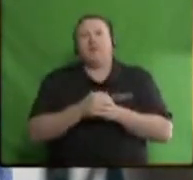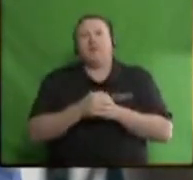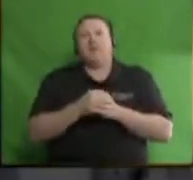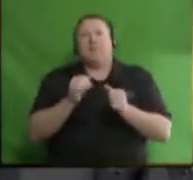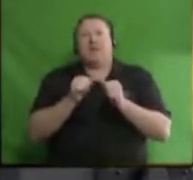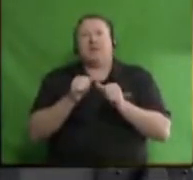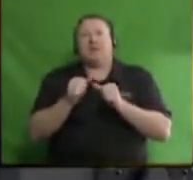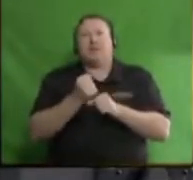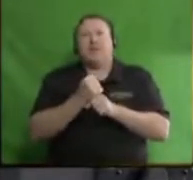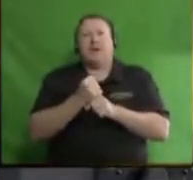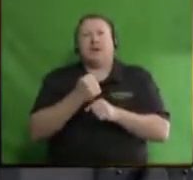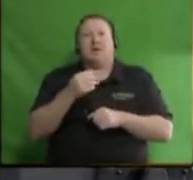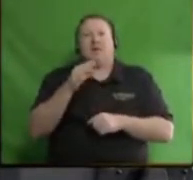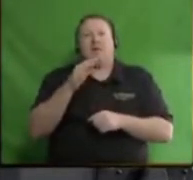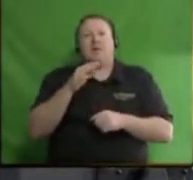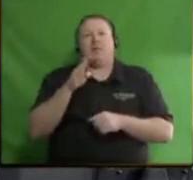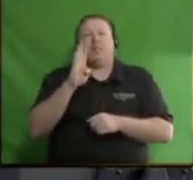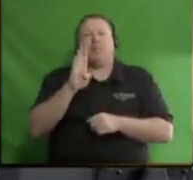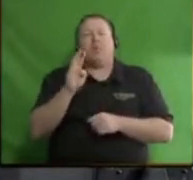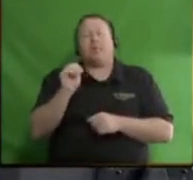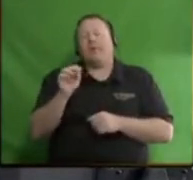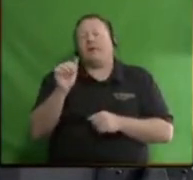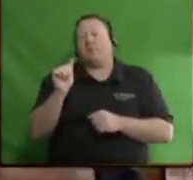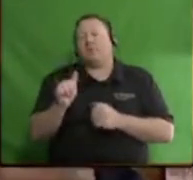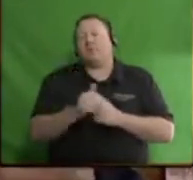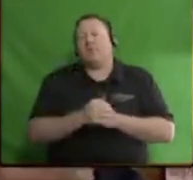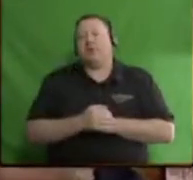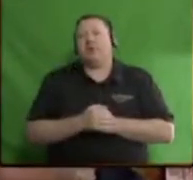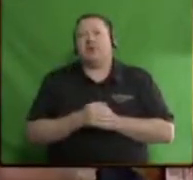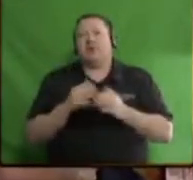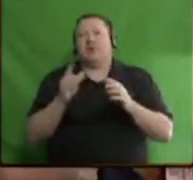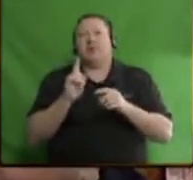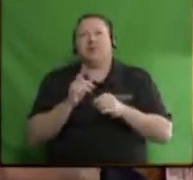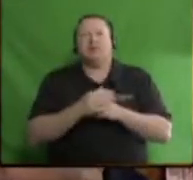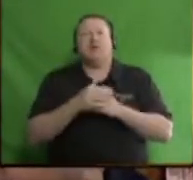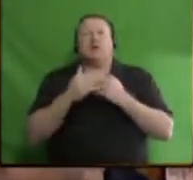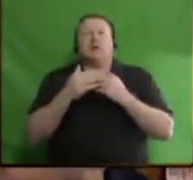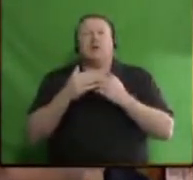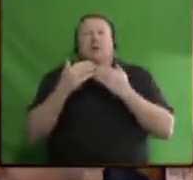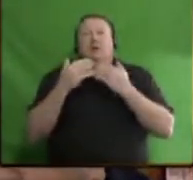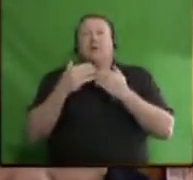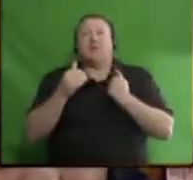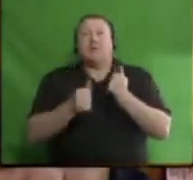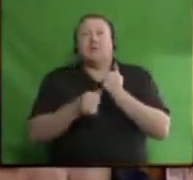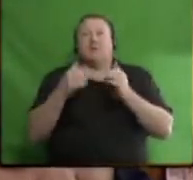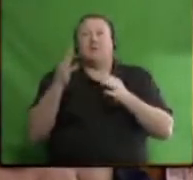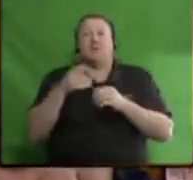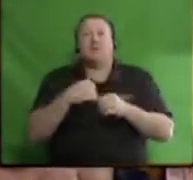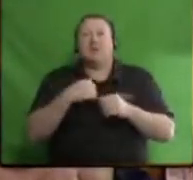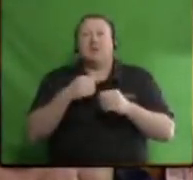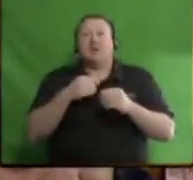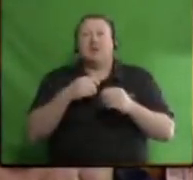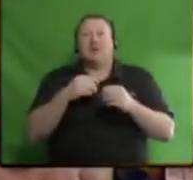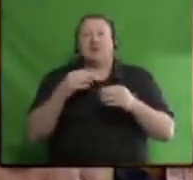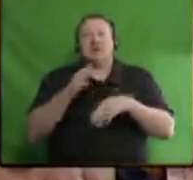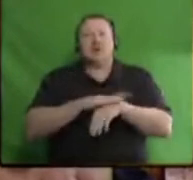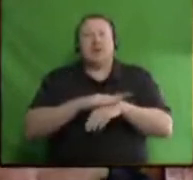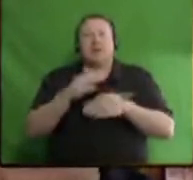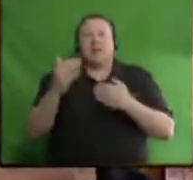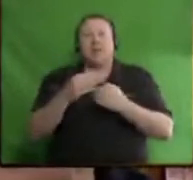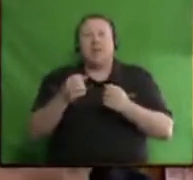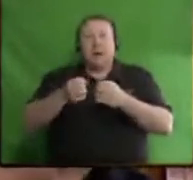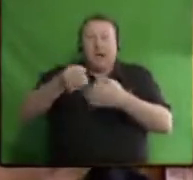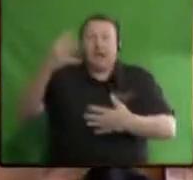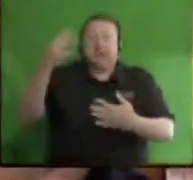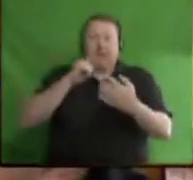you. The Honourable Minister. Thank you very much, Deputy Speaker. Unfortunately, my time is too limited to go into the long